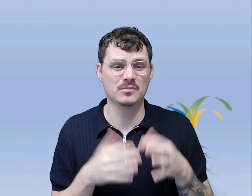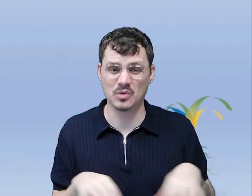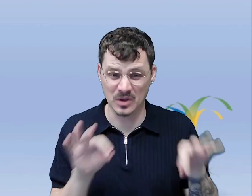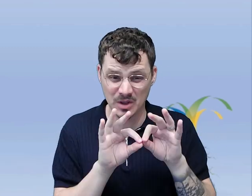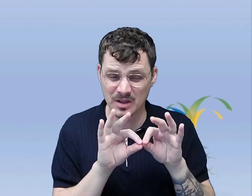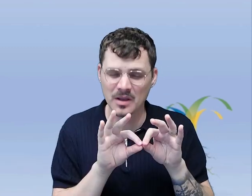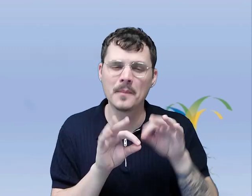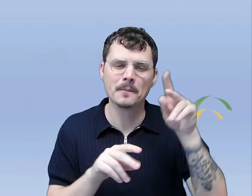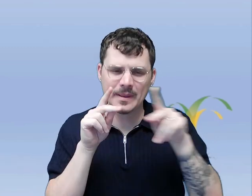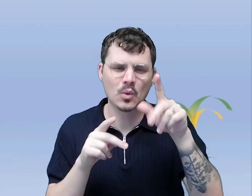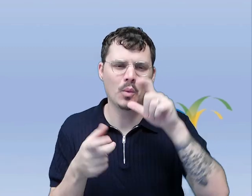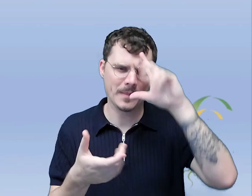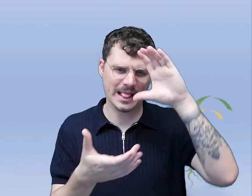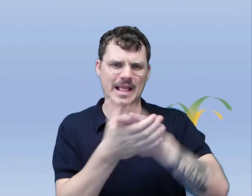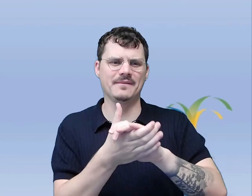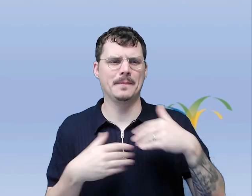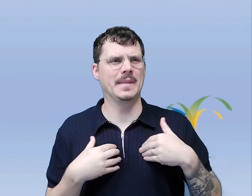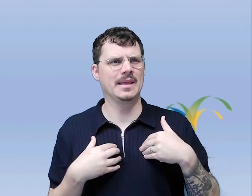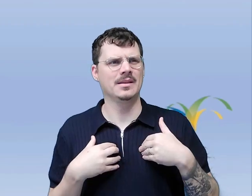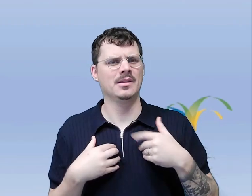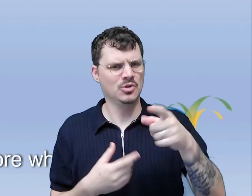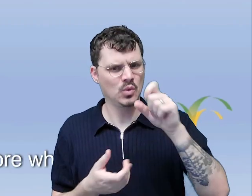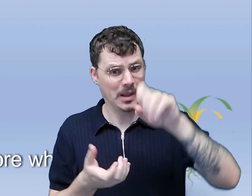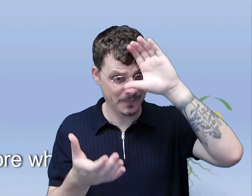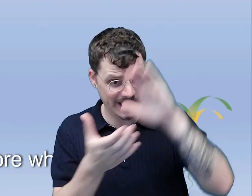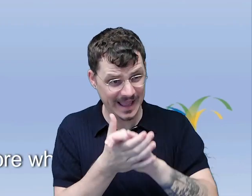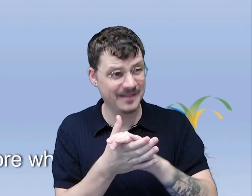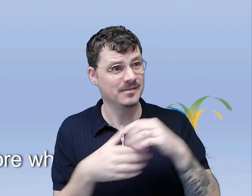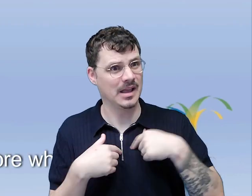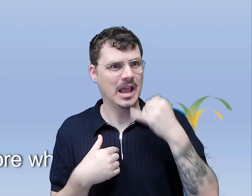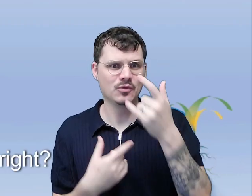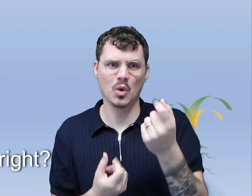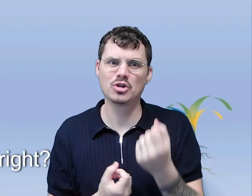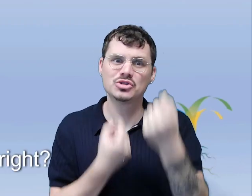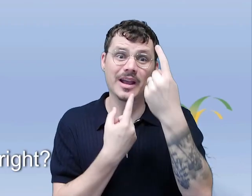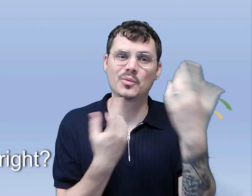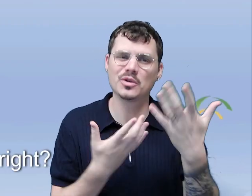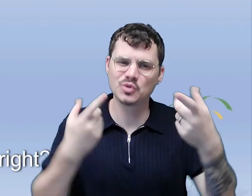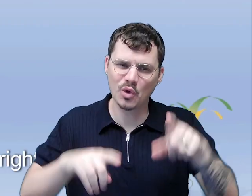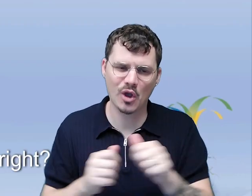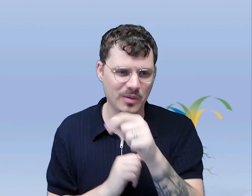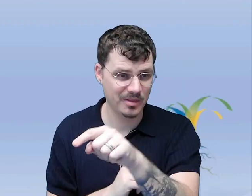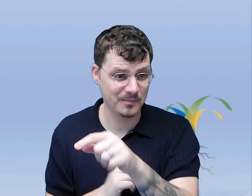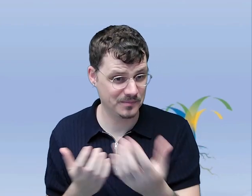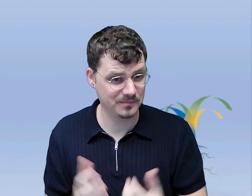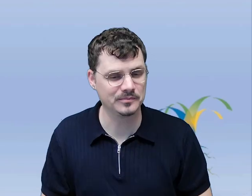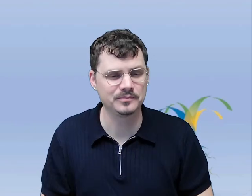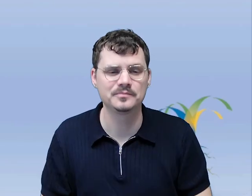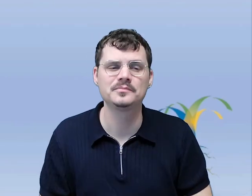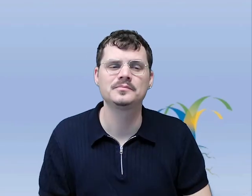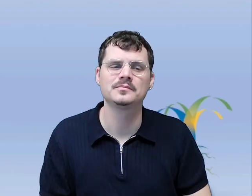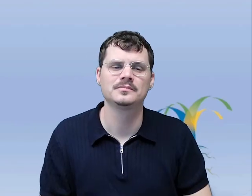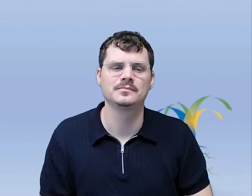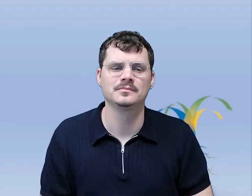lives? People who believe in me. You can believe in a person a lot more when you understand what's going on, right?